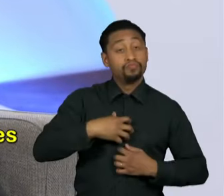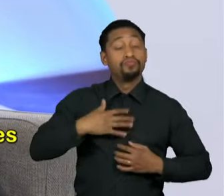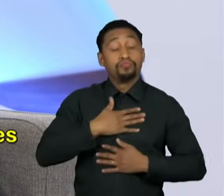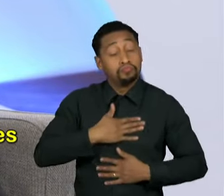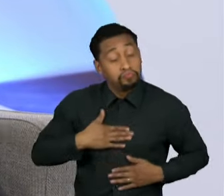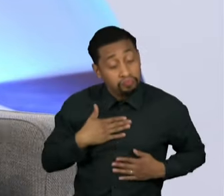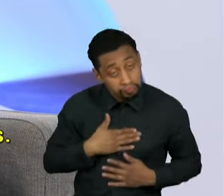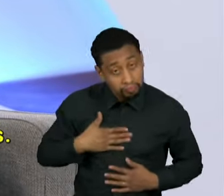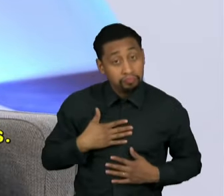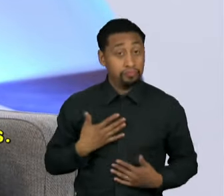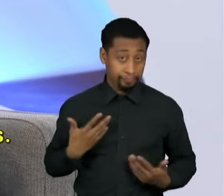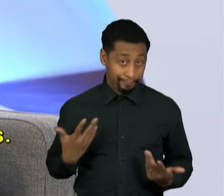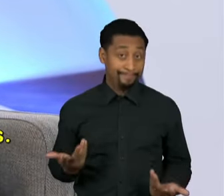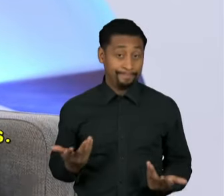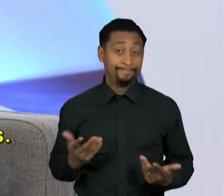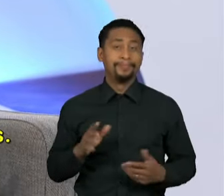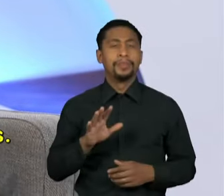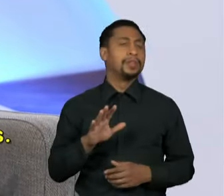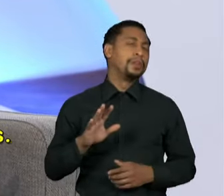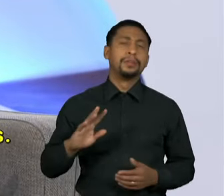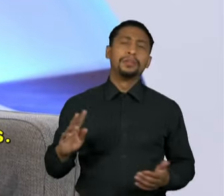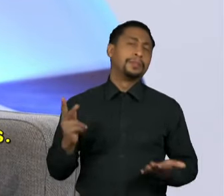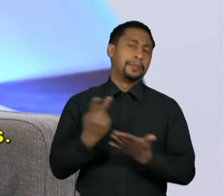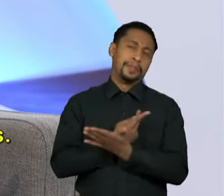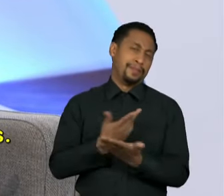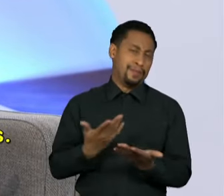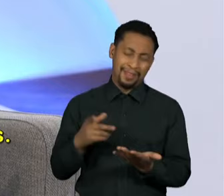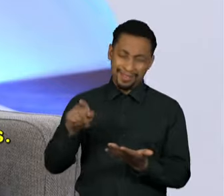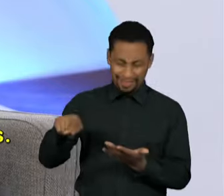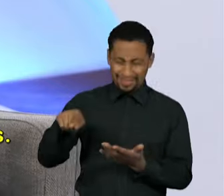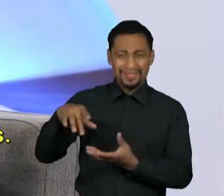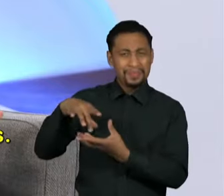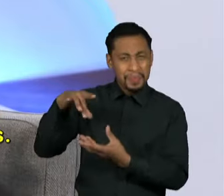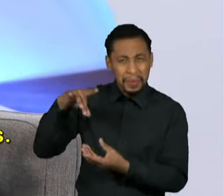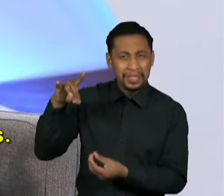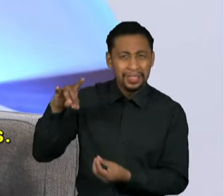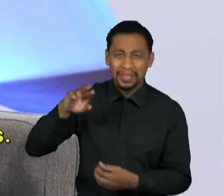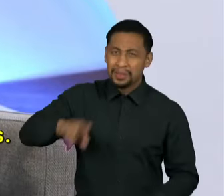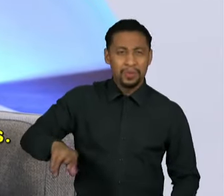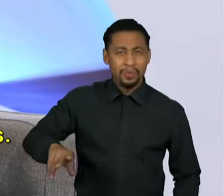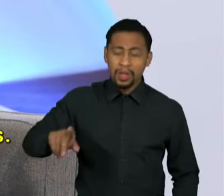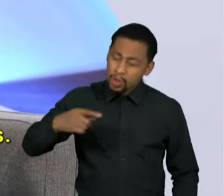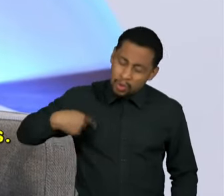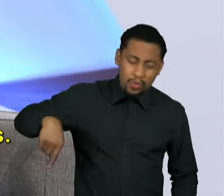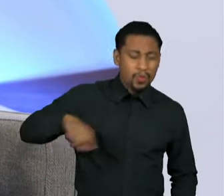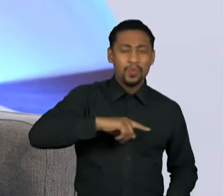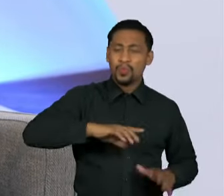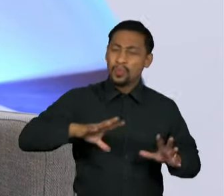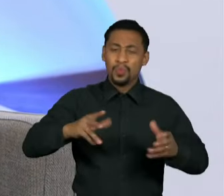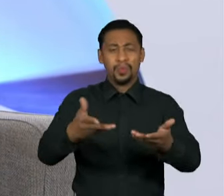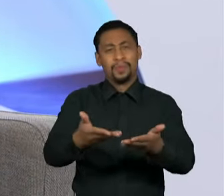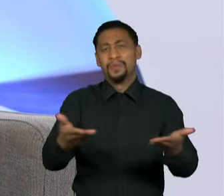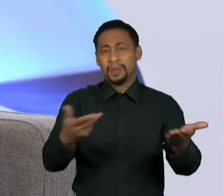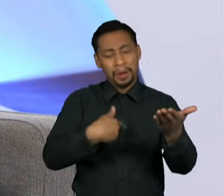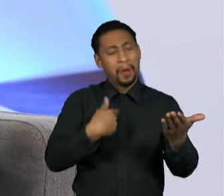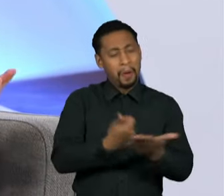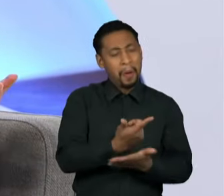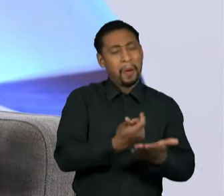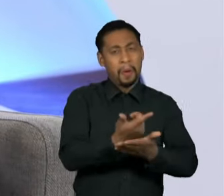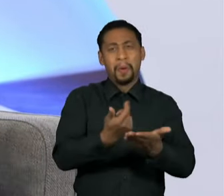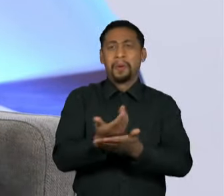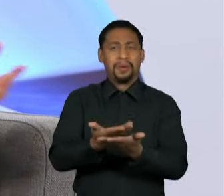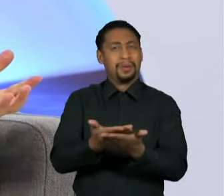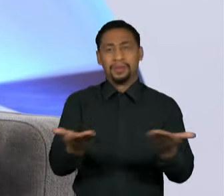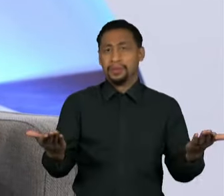consumers is a democratic impulse, because we are all consumers, and